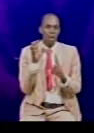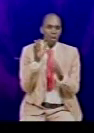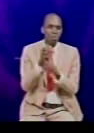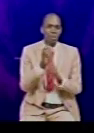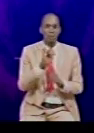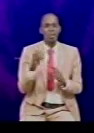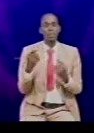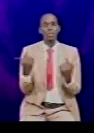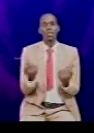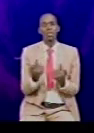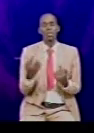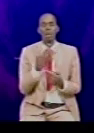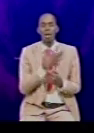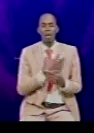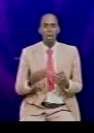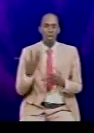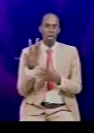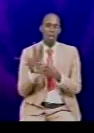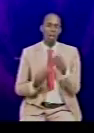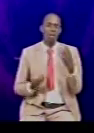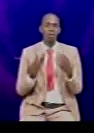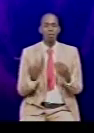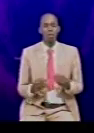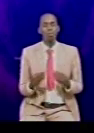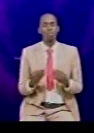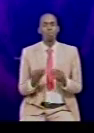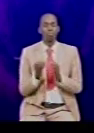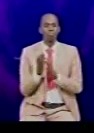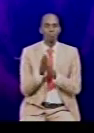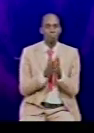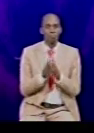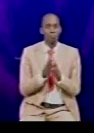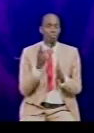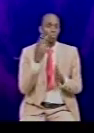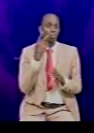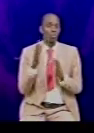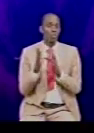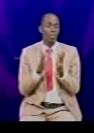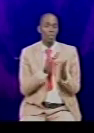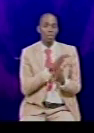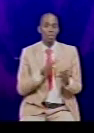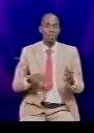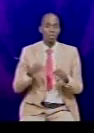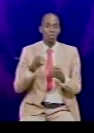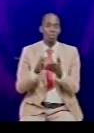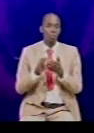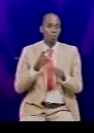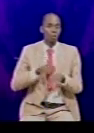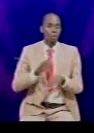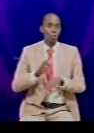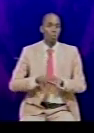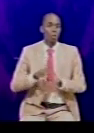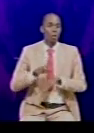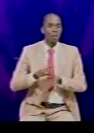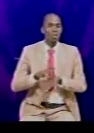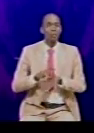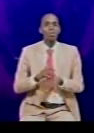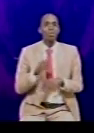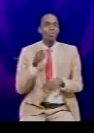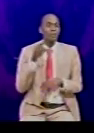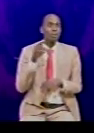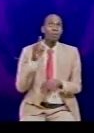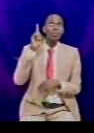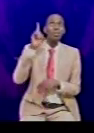and lukewarmness. Jesus Christ, in the days of his earthly ministry, he reiterated